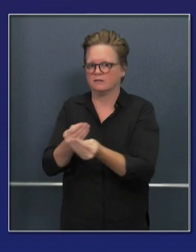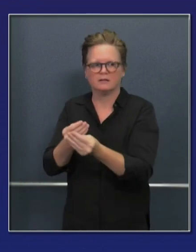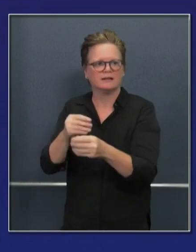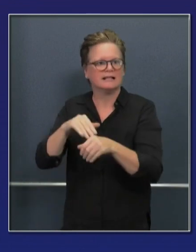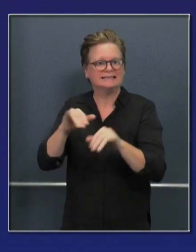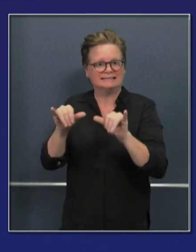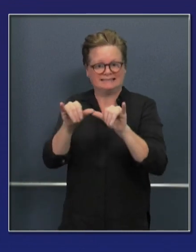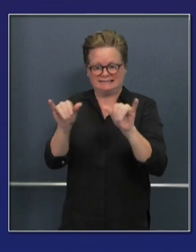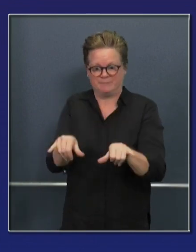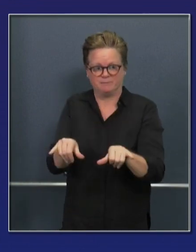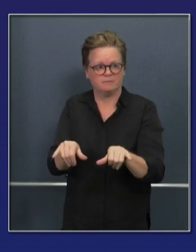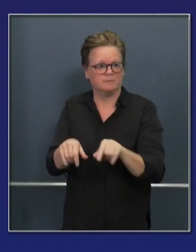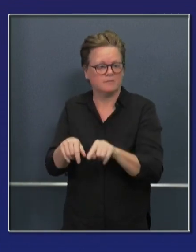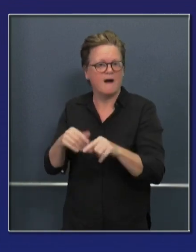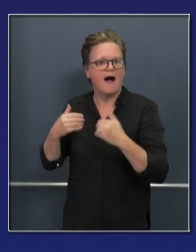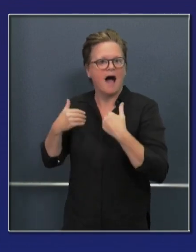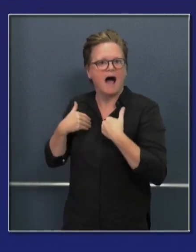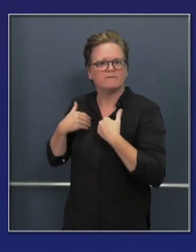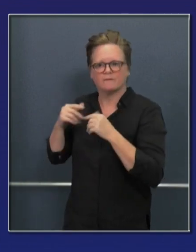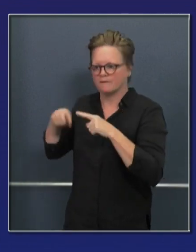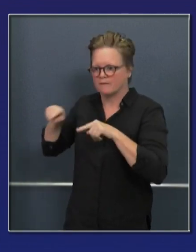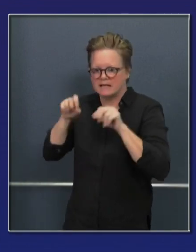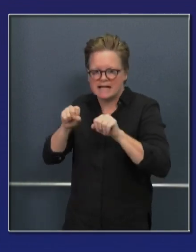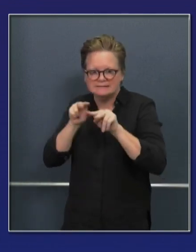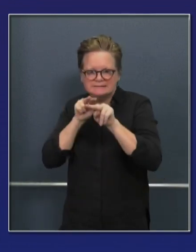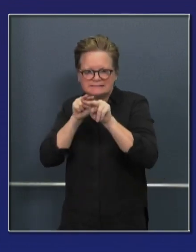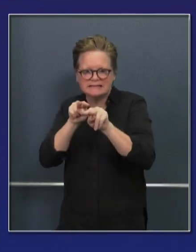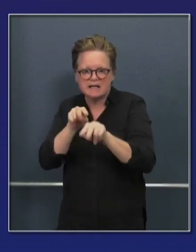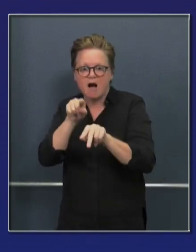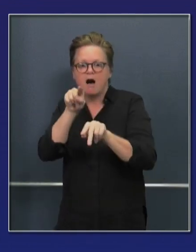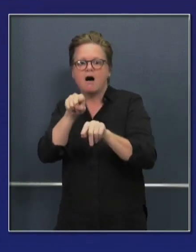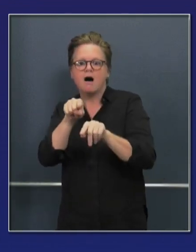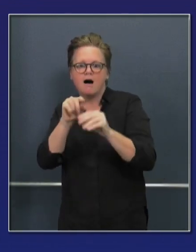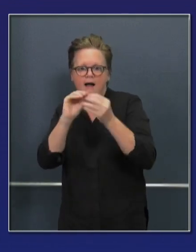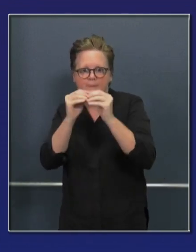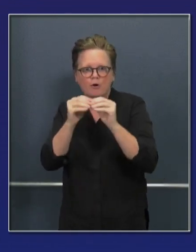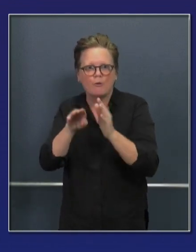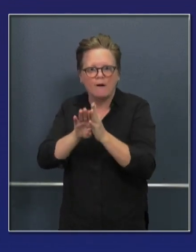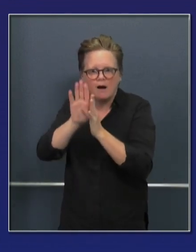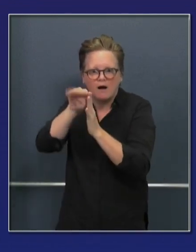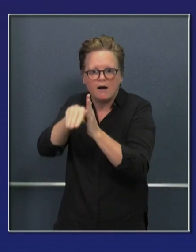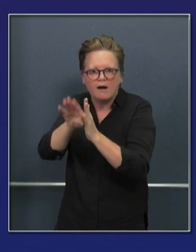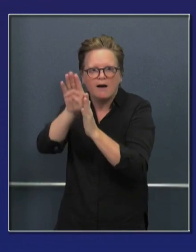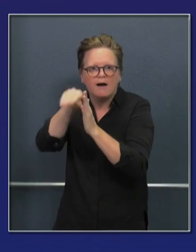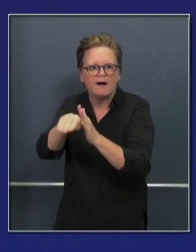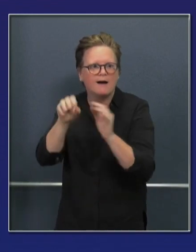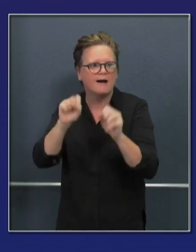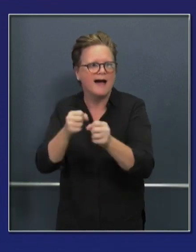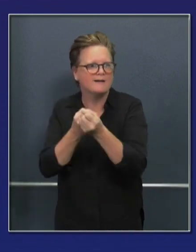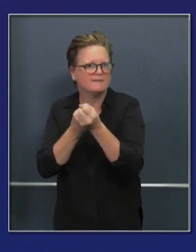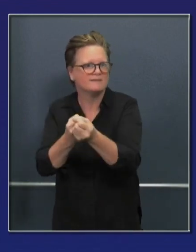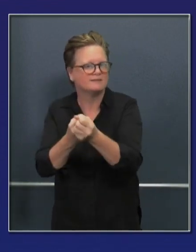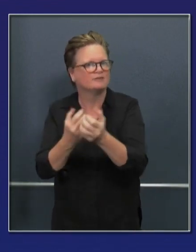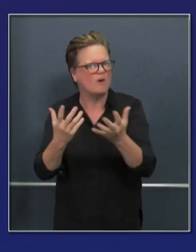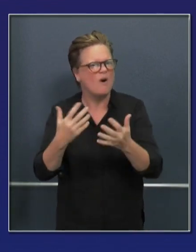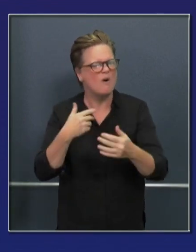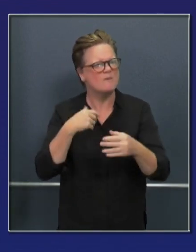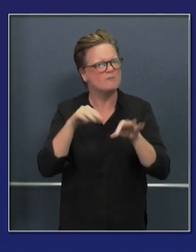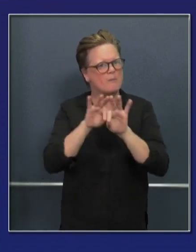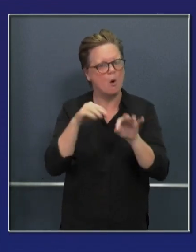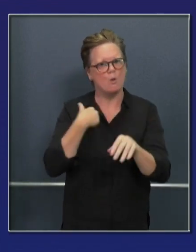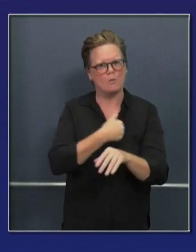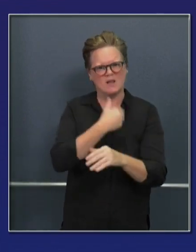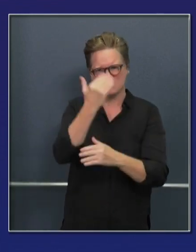our goal of 10,000. So tracing, again, foundational in our overall efforts. Why does all this